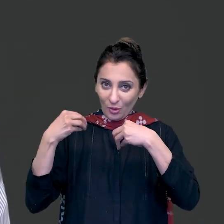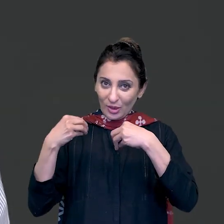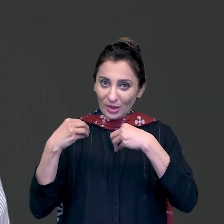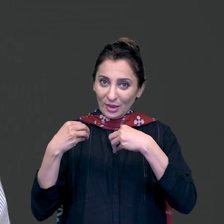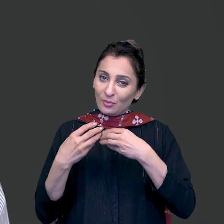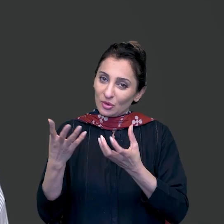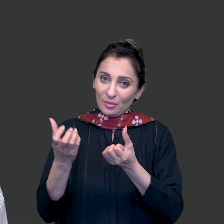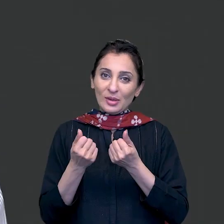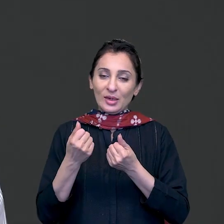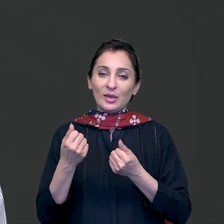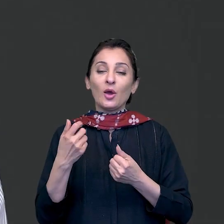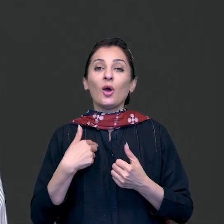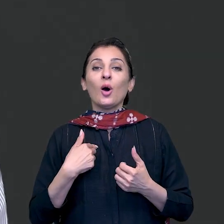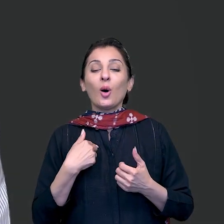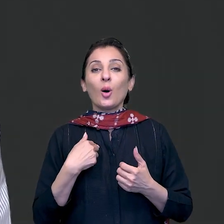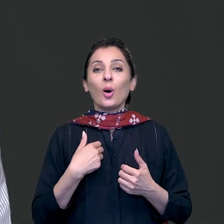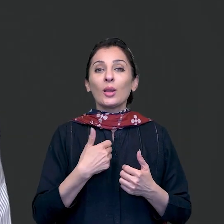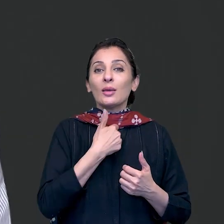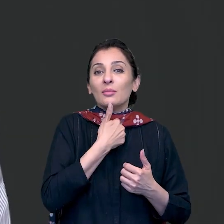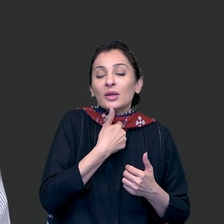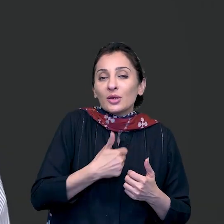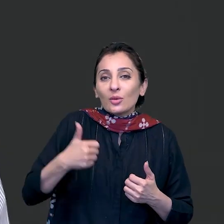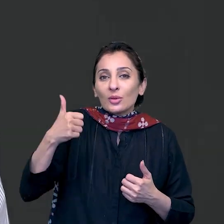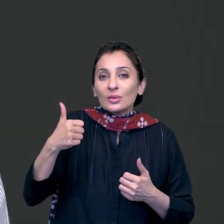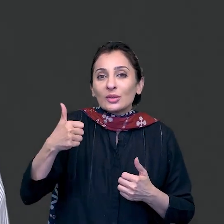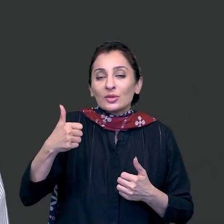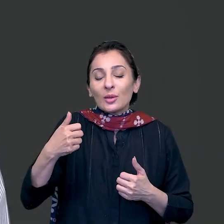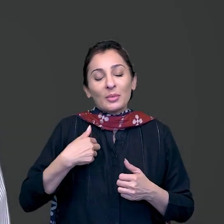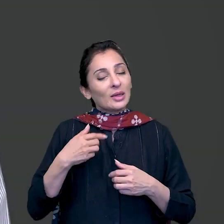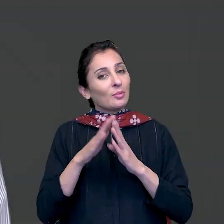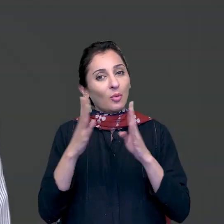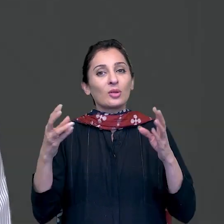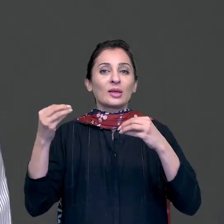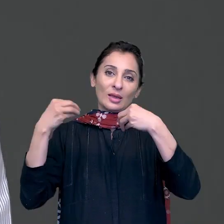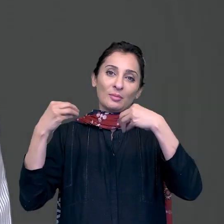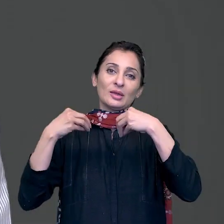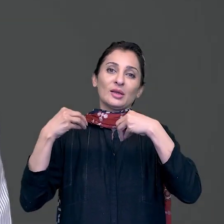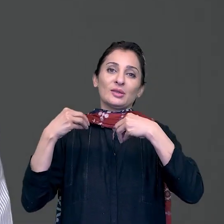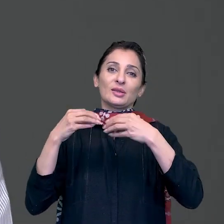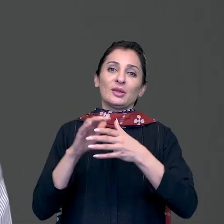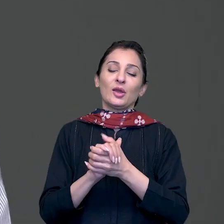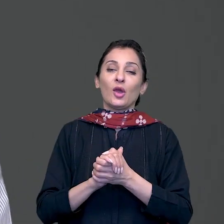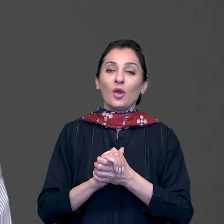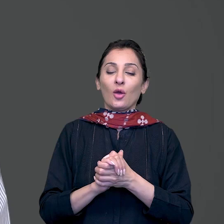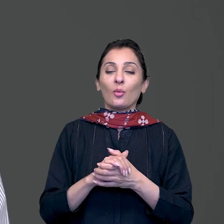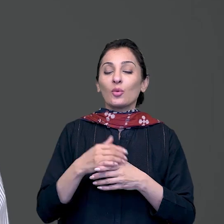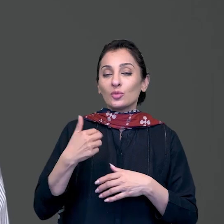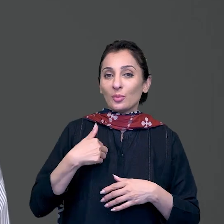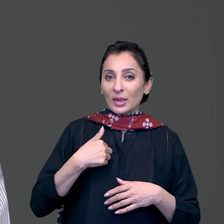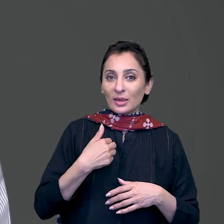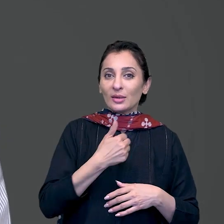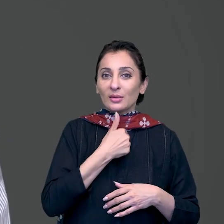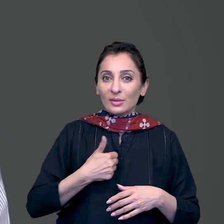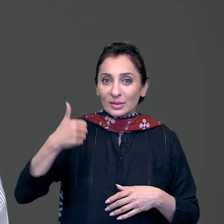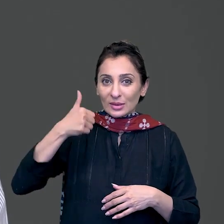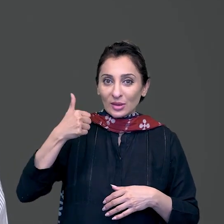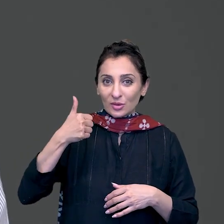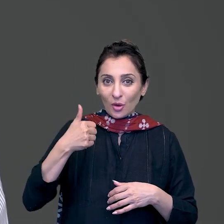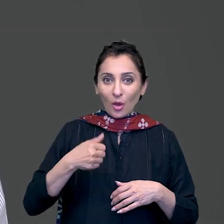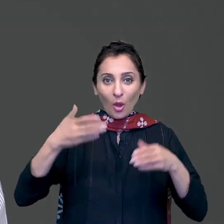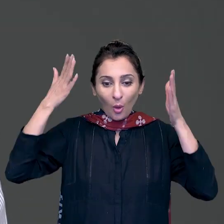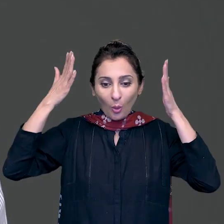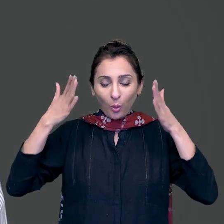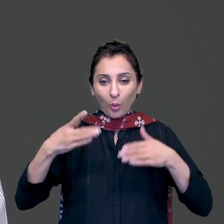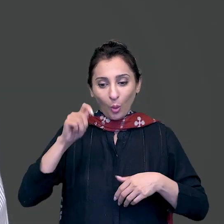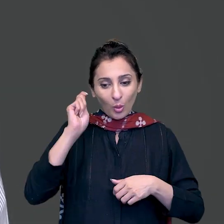especially my family, both my grandfathers, especially my late grandfather, who was a civil judge, and he also worked